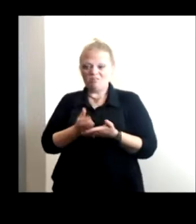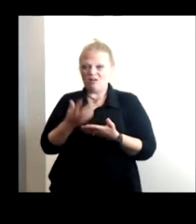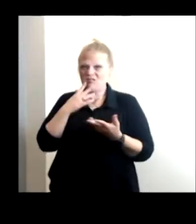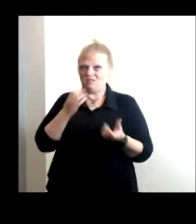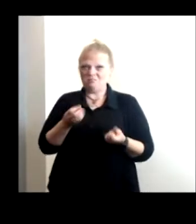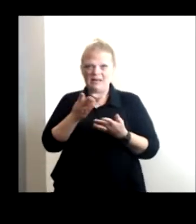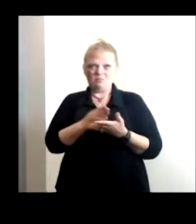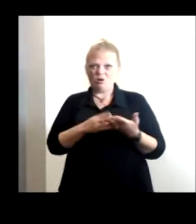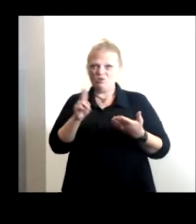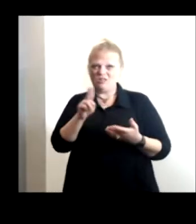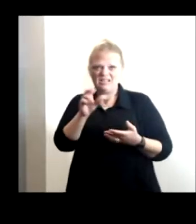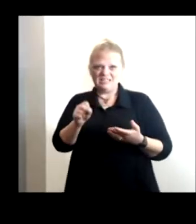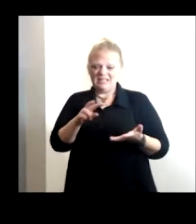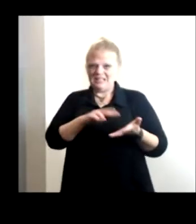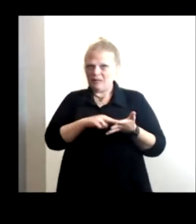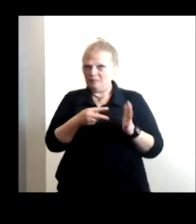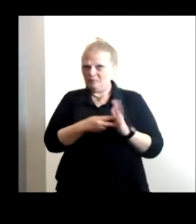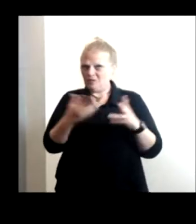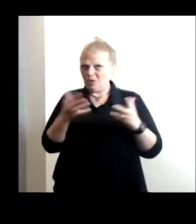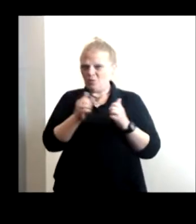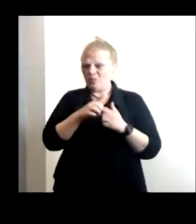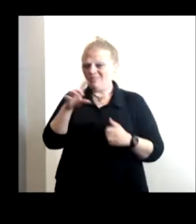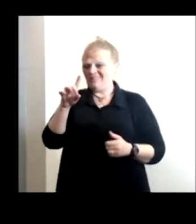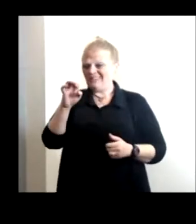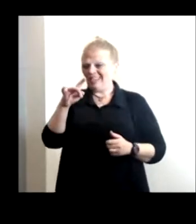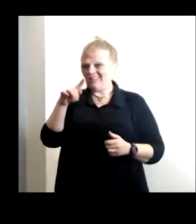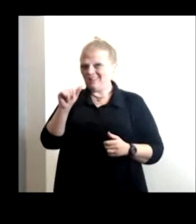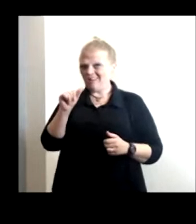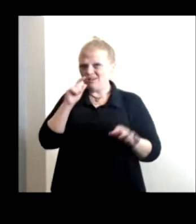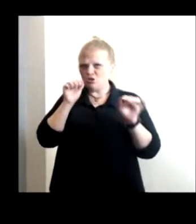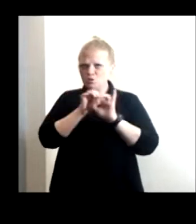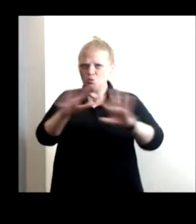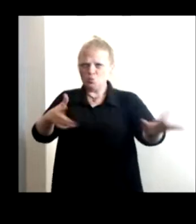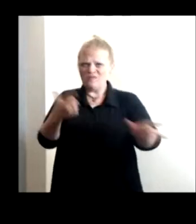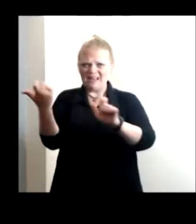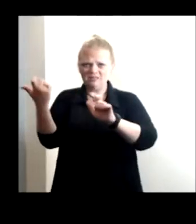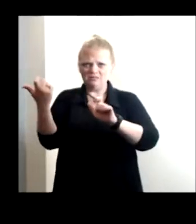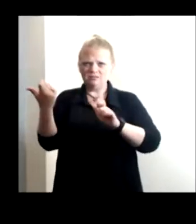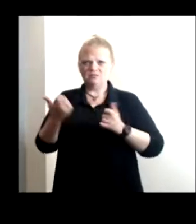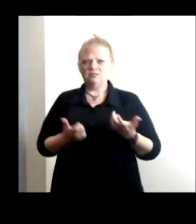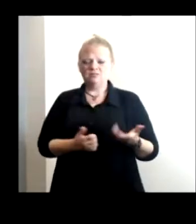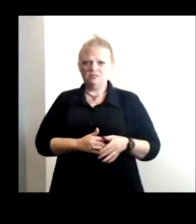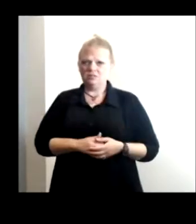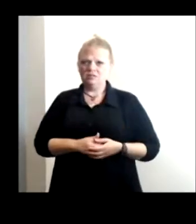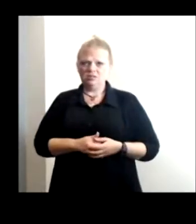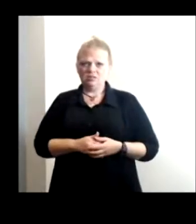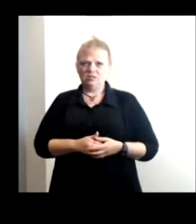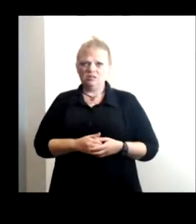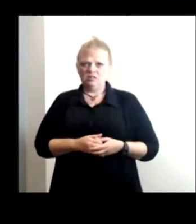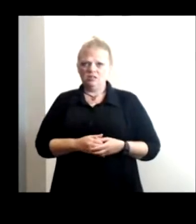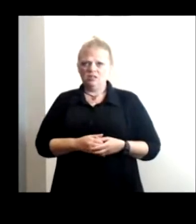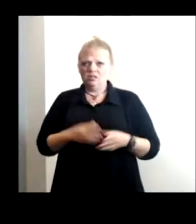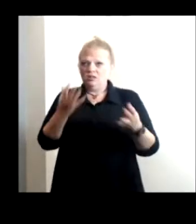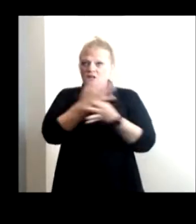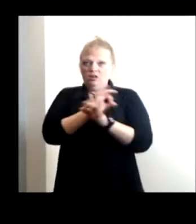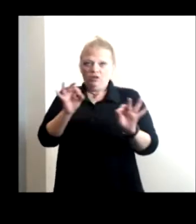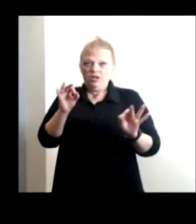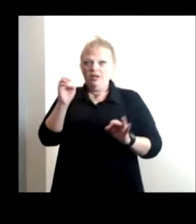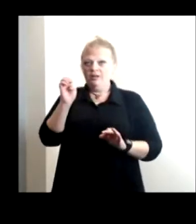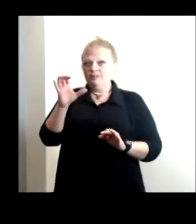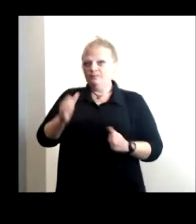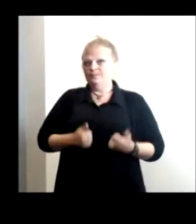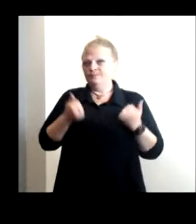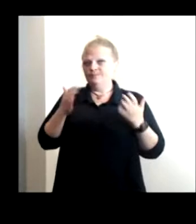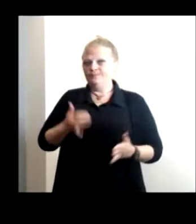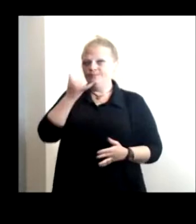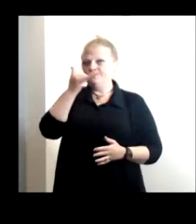the United States, which means with the Delta variant, it is spreading much quicker. It is free to Erie County residents.